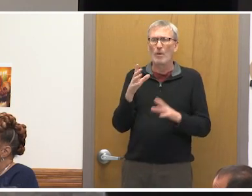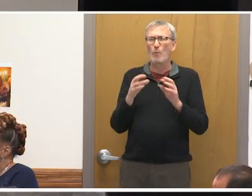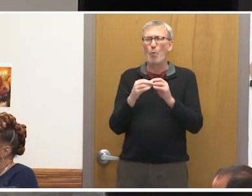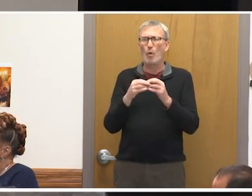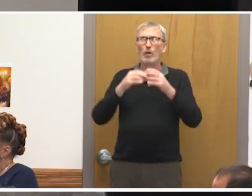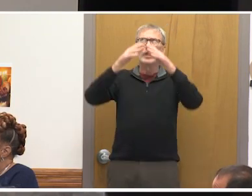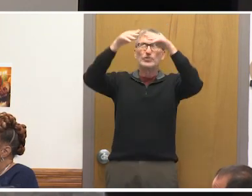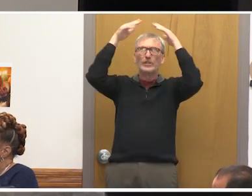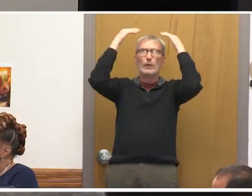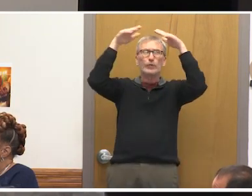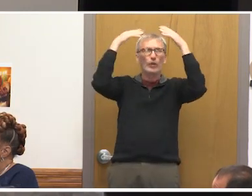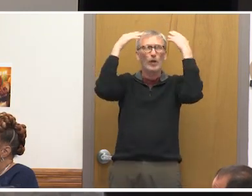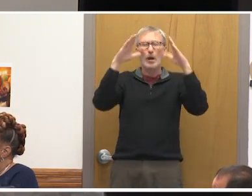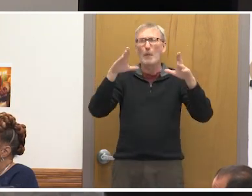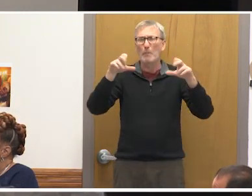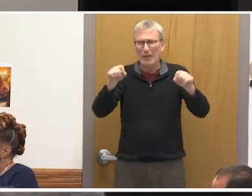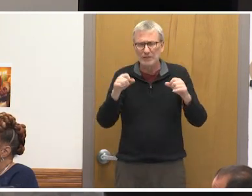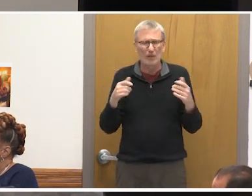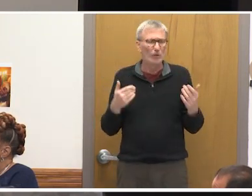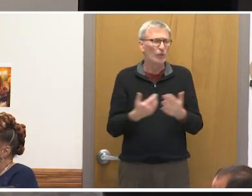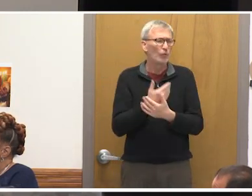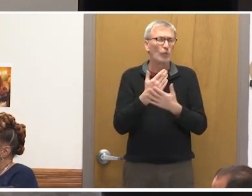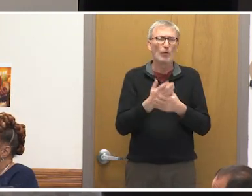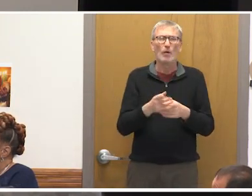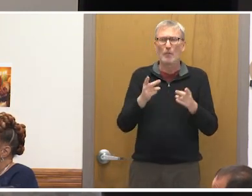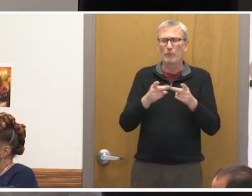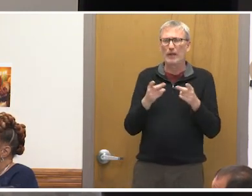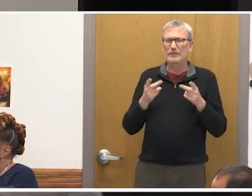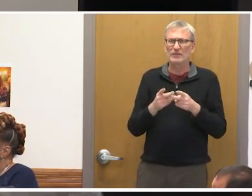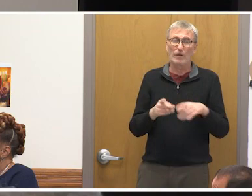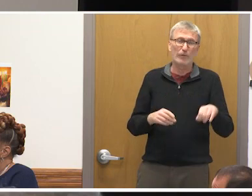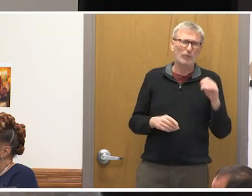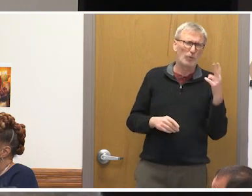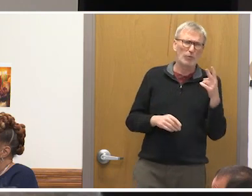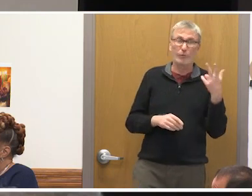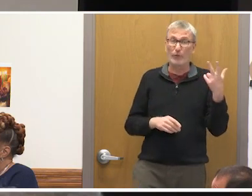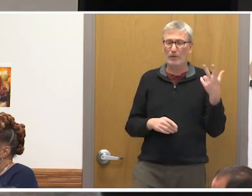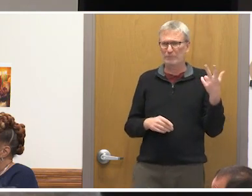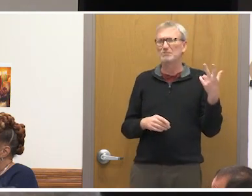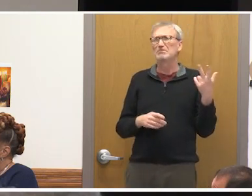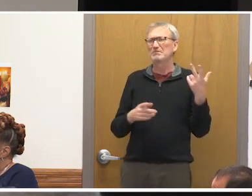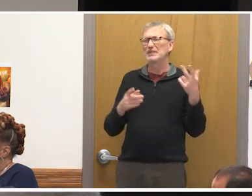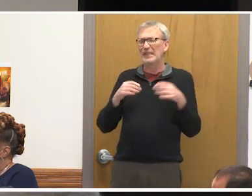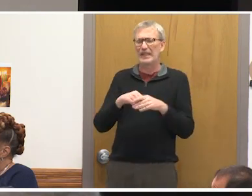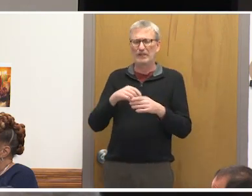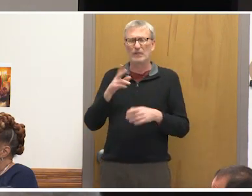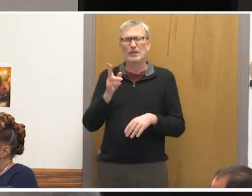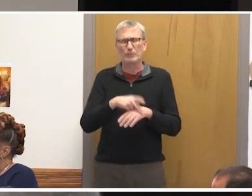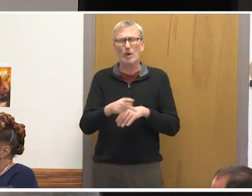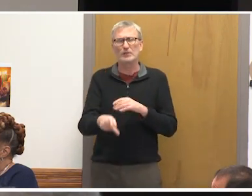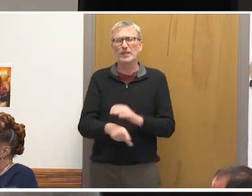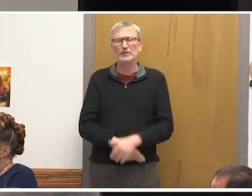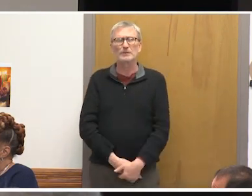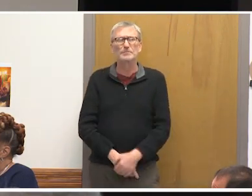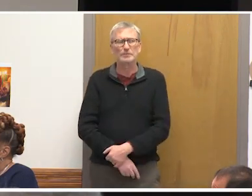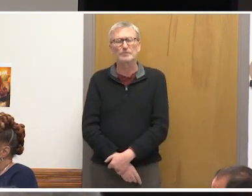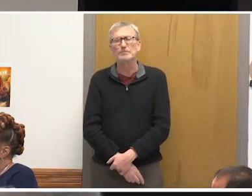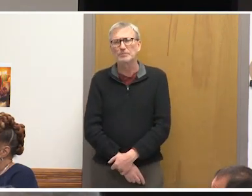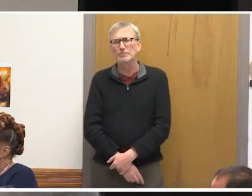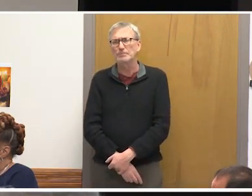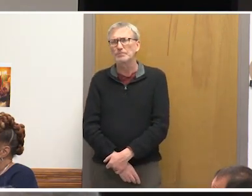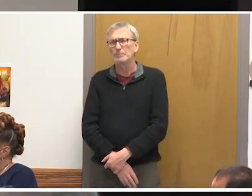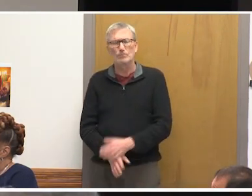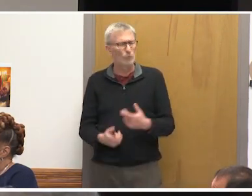bus shelters at new locations, and I believe two or three of those are within our project extent. So we are